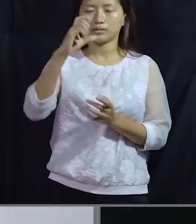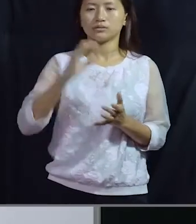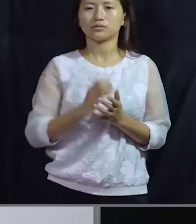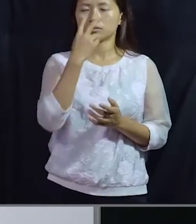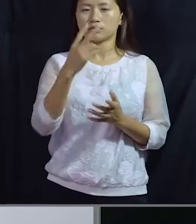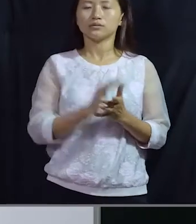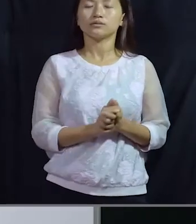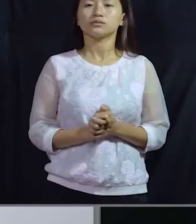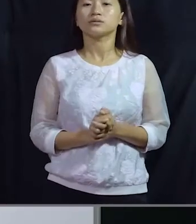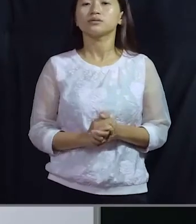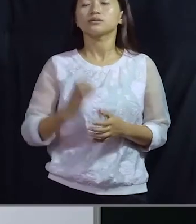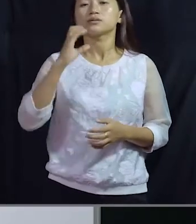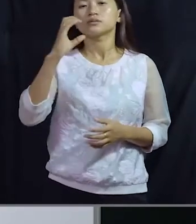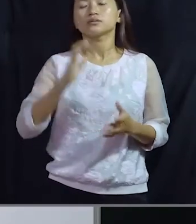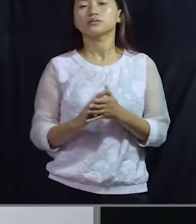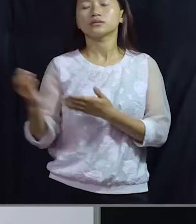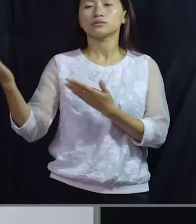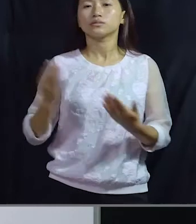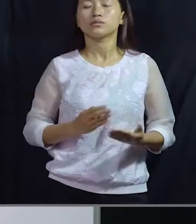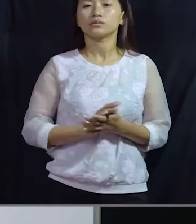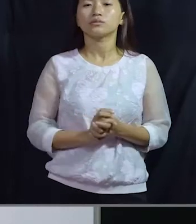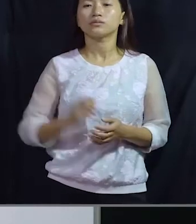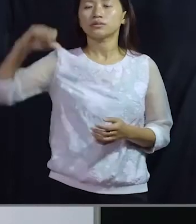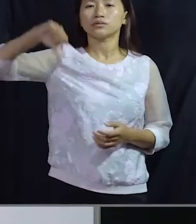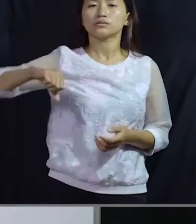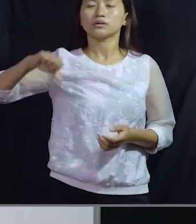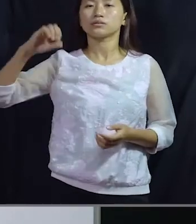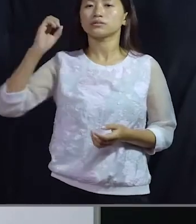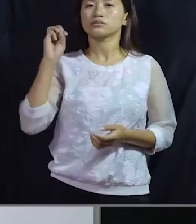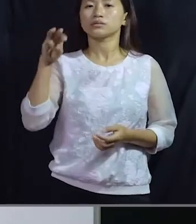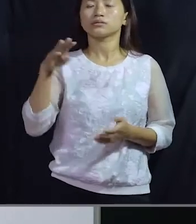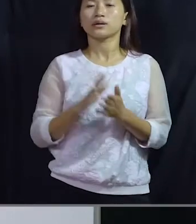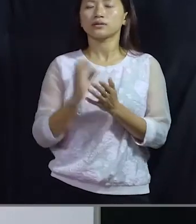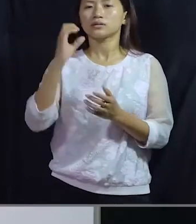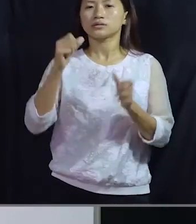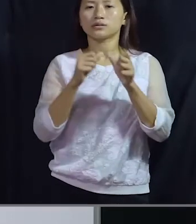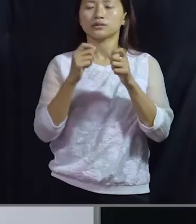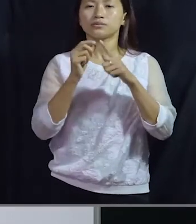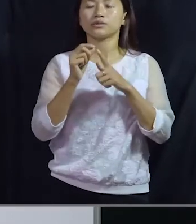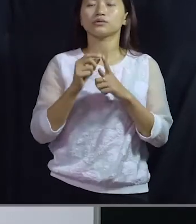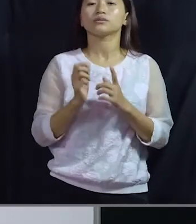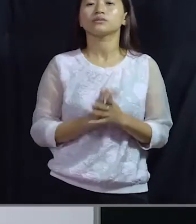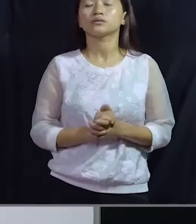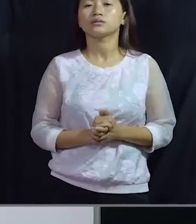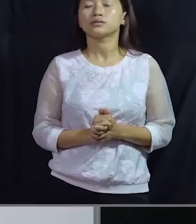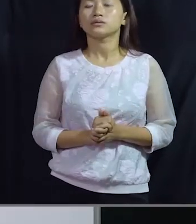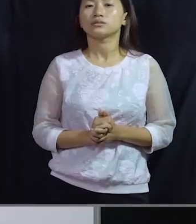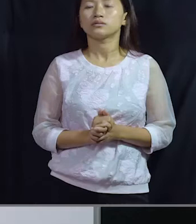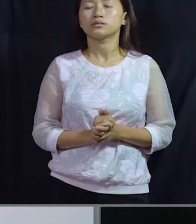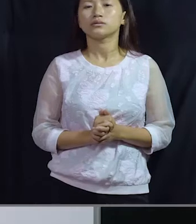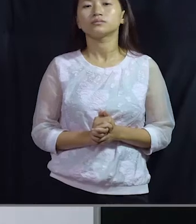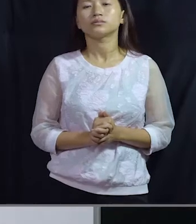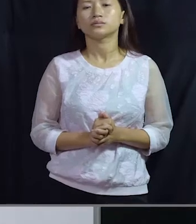see there, C has brought in 9,000 as his capital. So it will come in the C's capital